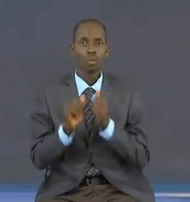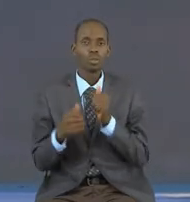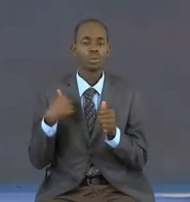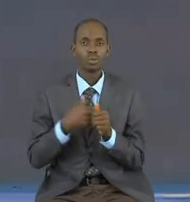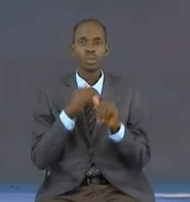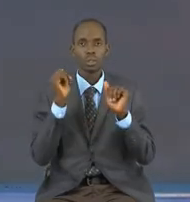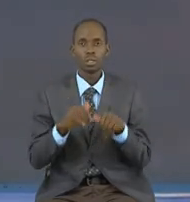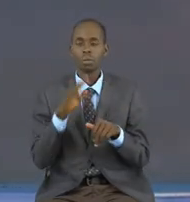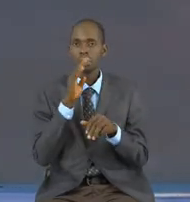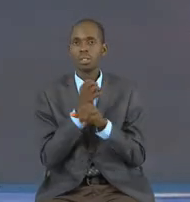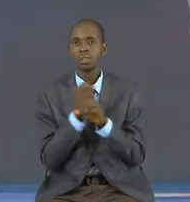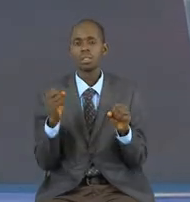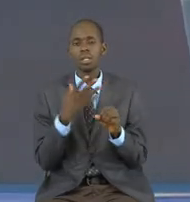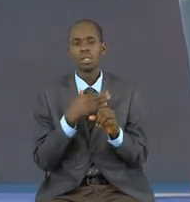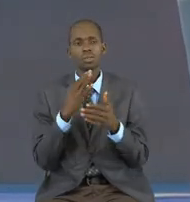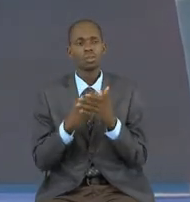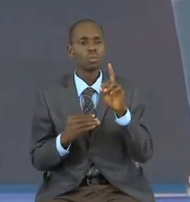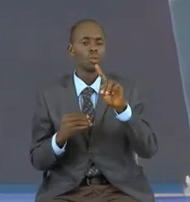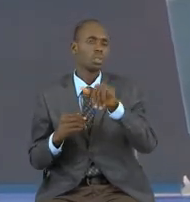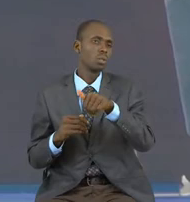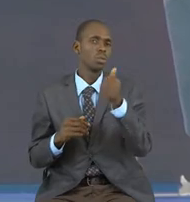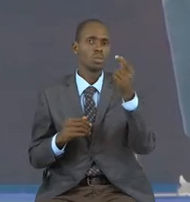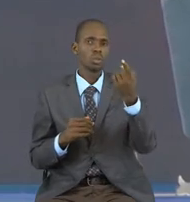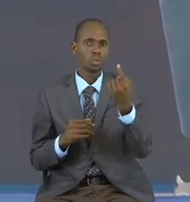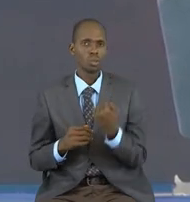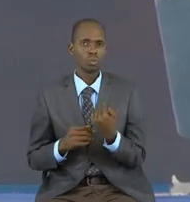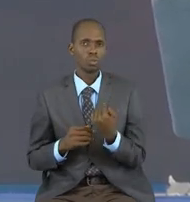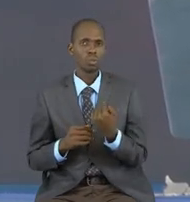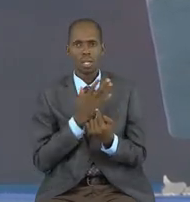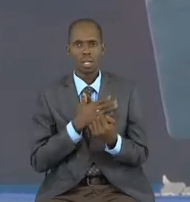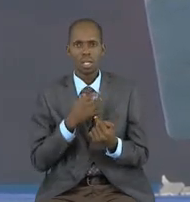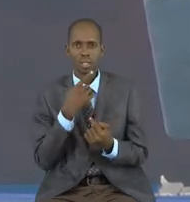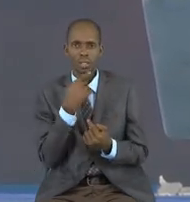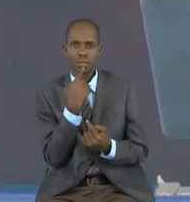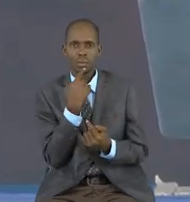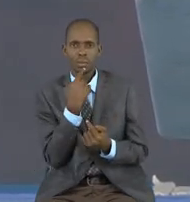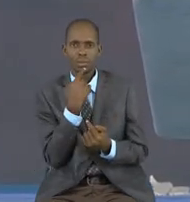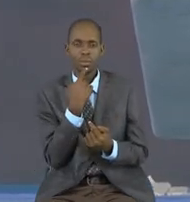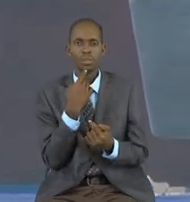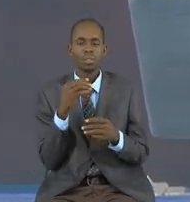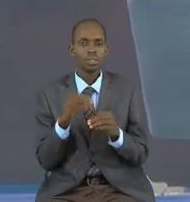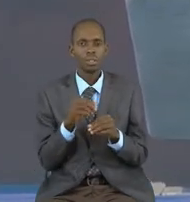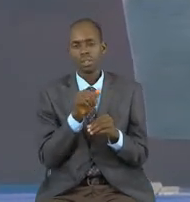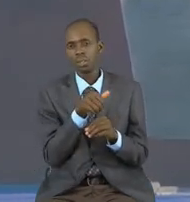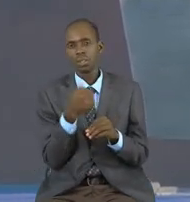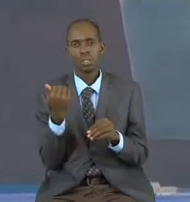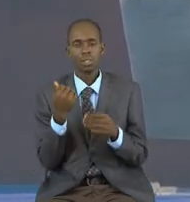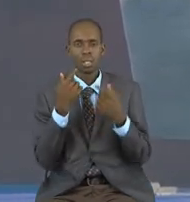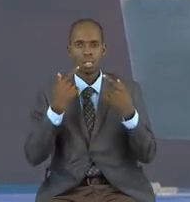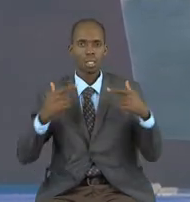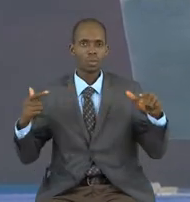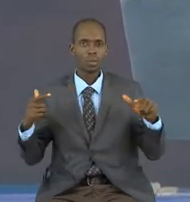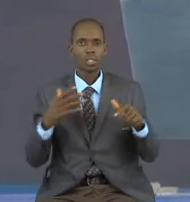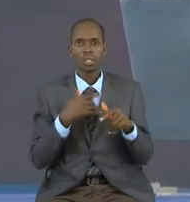somebody else comes and he speaks with flowery language and he said it's not